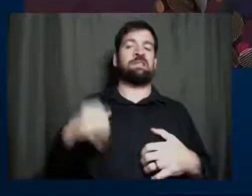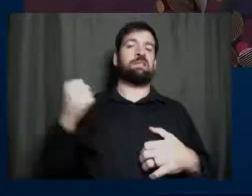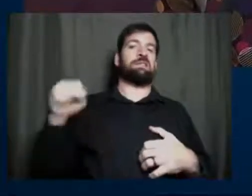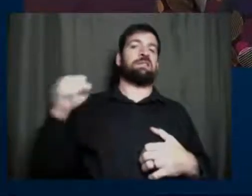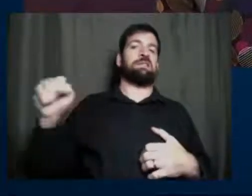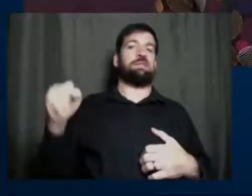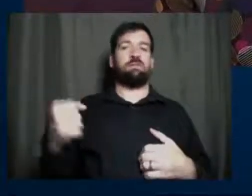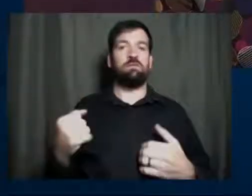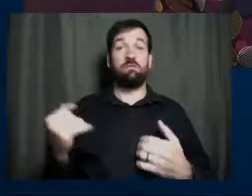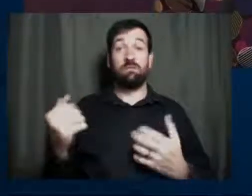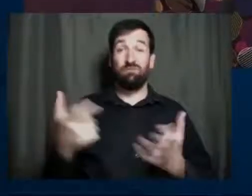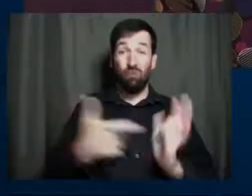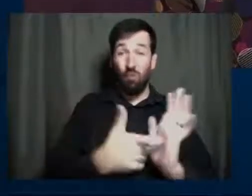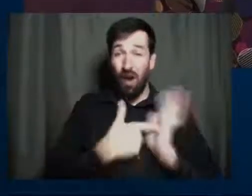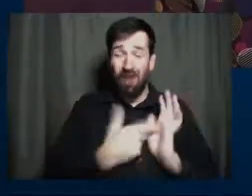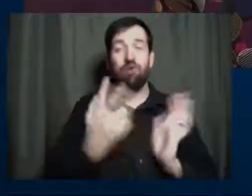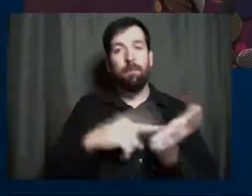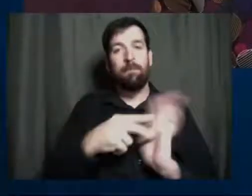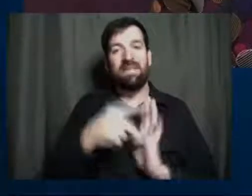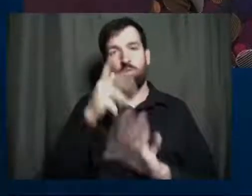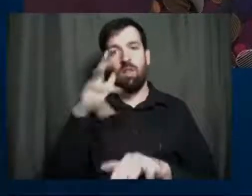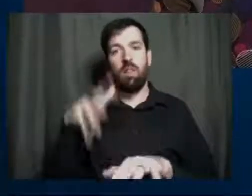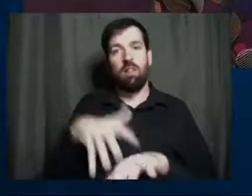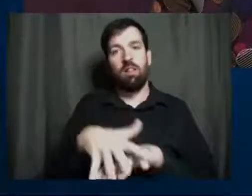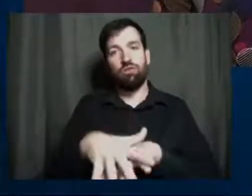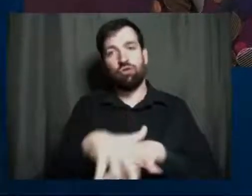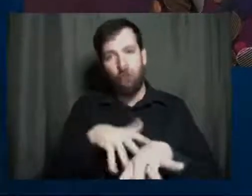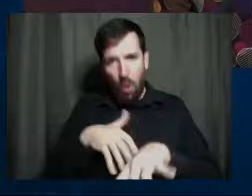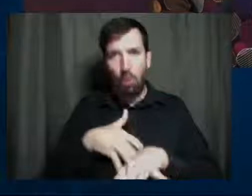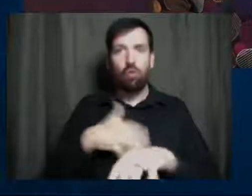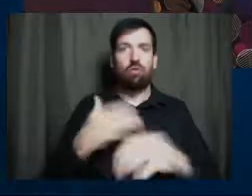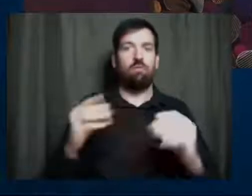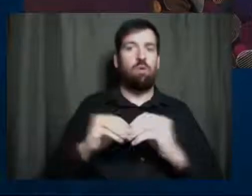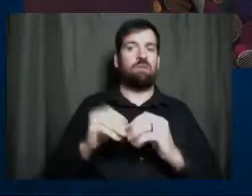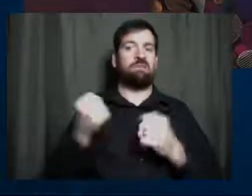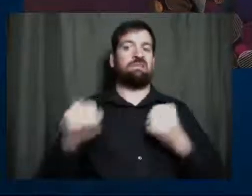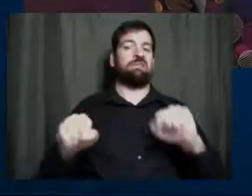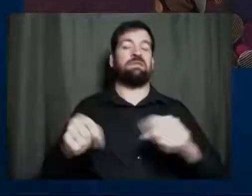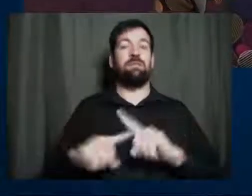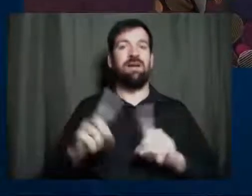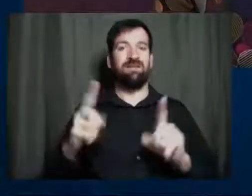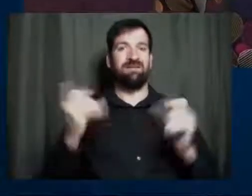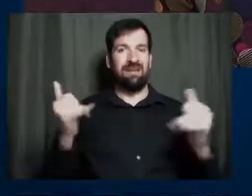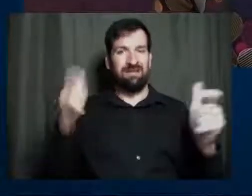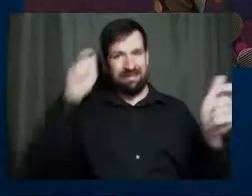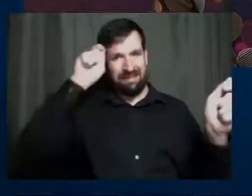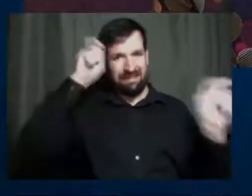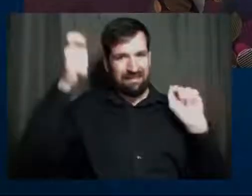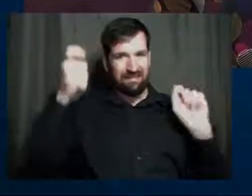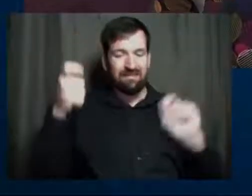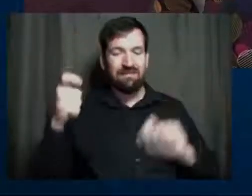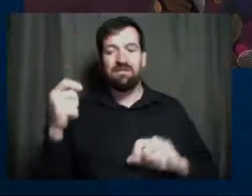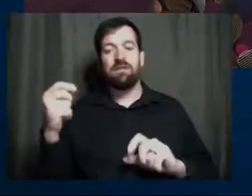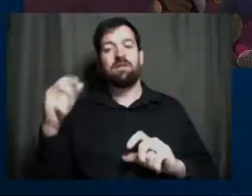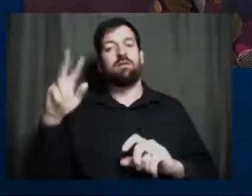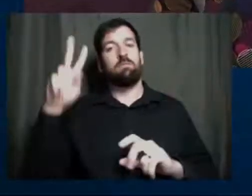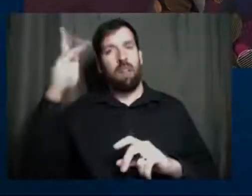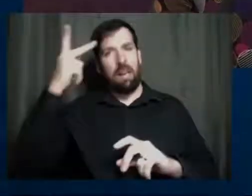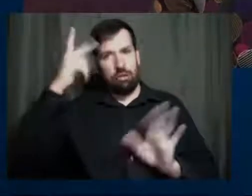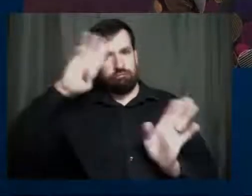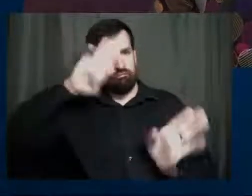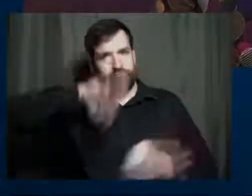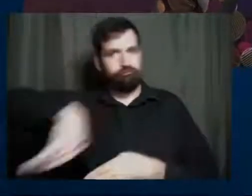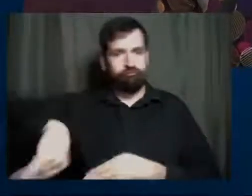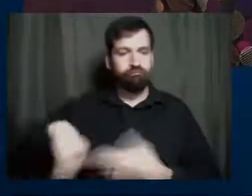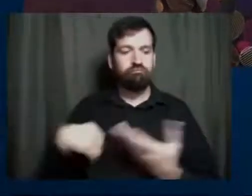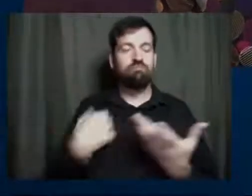acceptance. And I know this is taking off the political hat and putting on the healthcare hat here. What are you seeing in our area where there are private mandates in